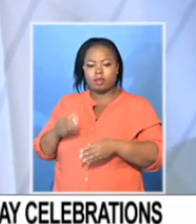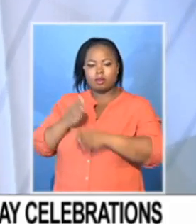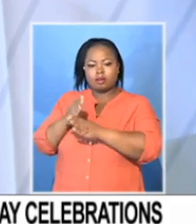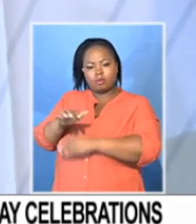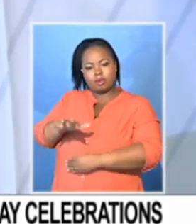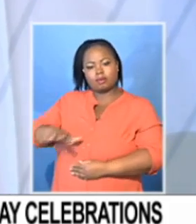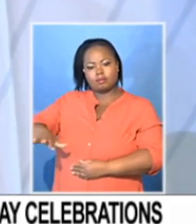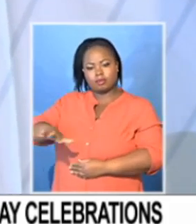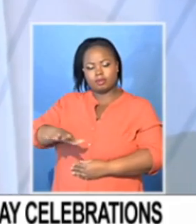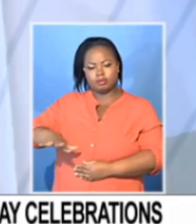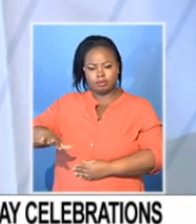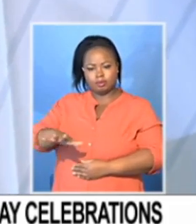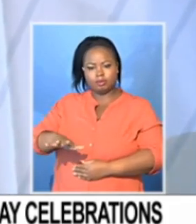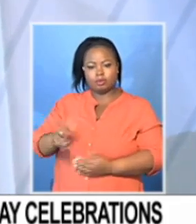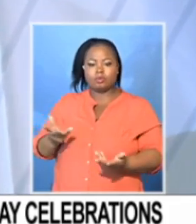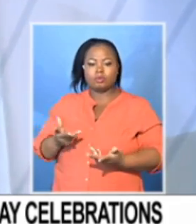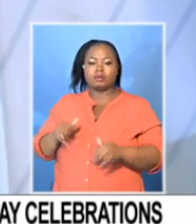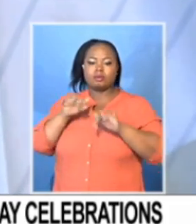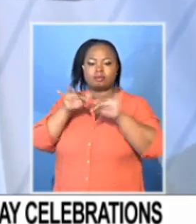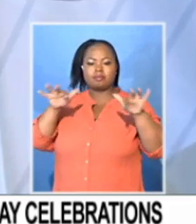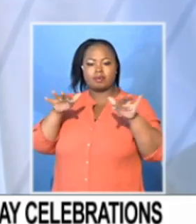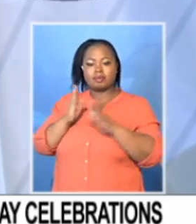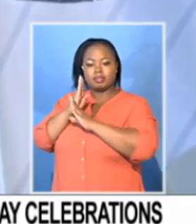especially in the public sector.